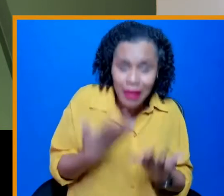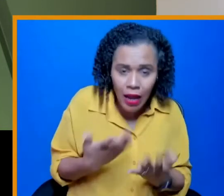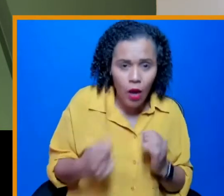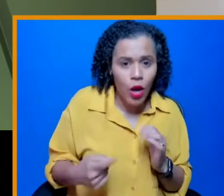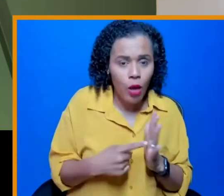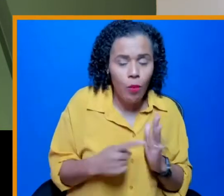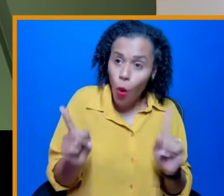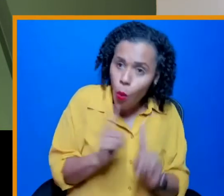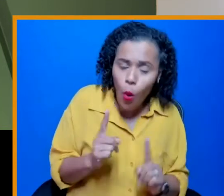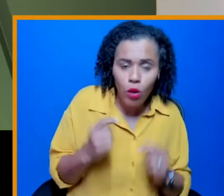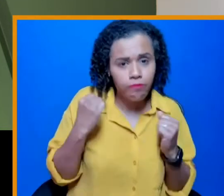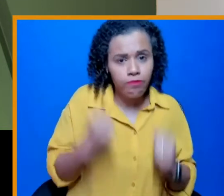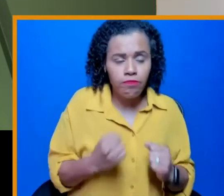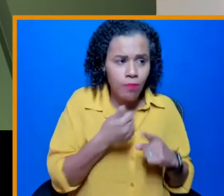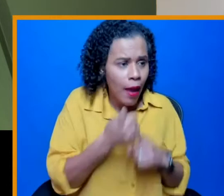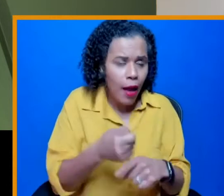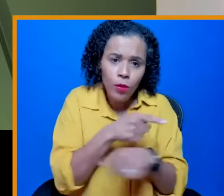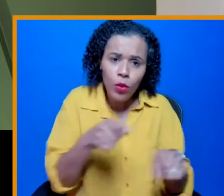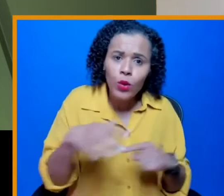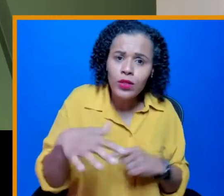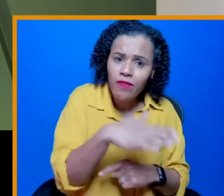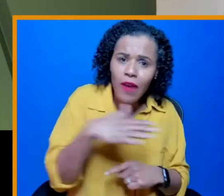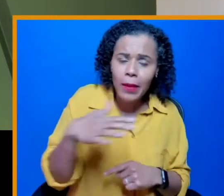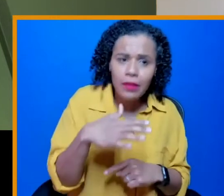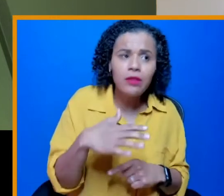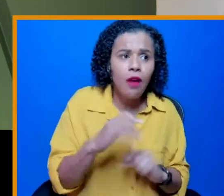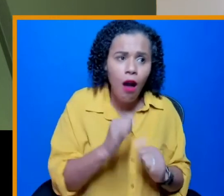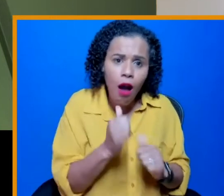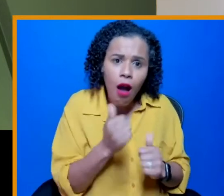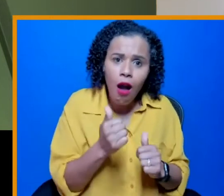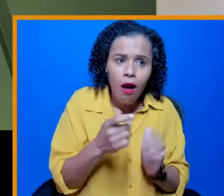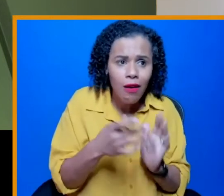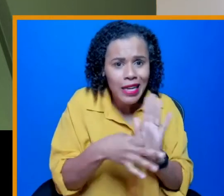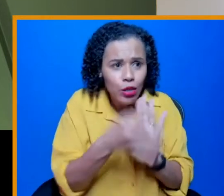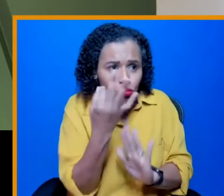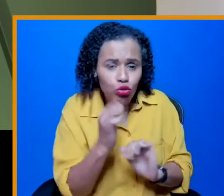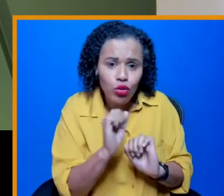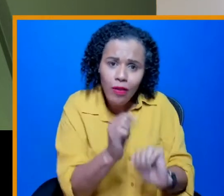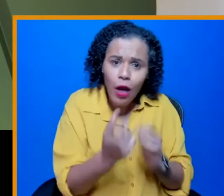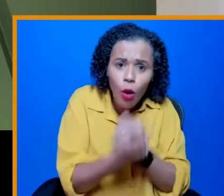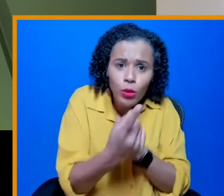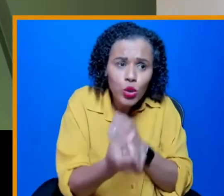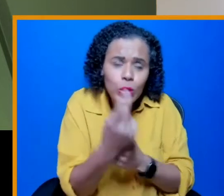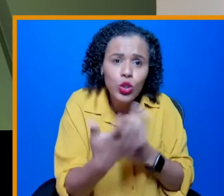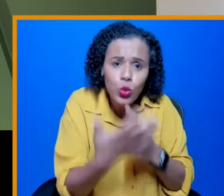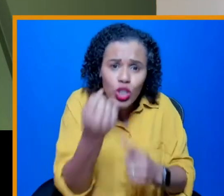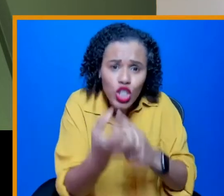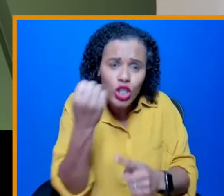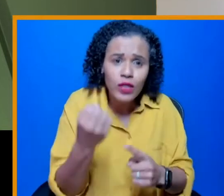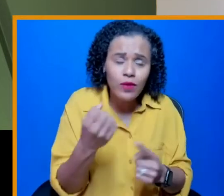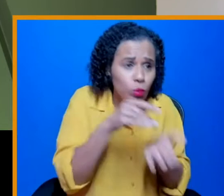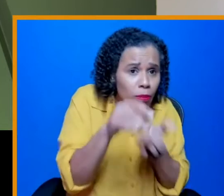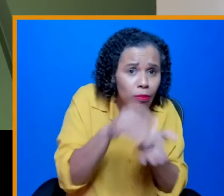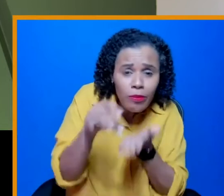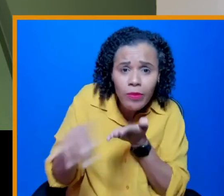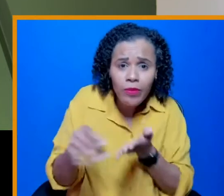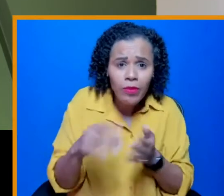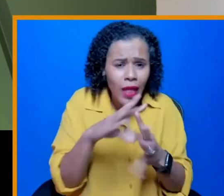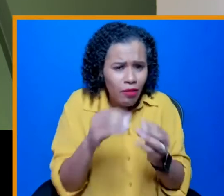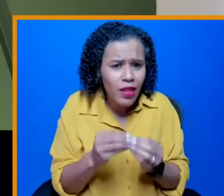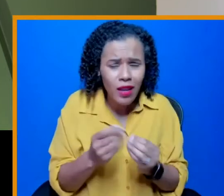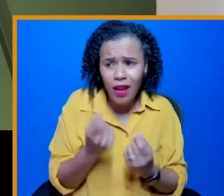do what it takes to help those families maximise their chances of making ends meet? And I hear the arguments about universal basic income. I've been